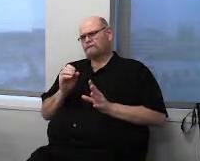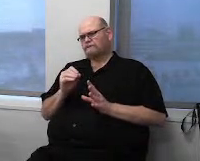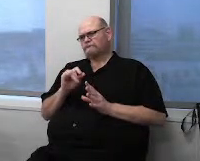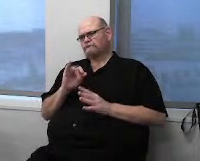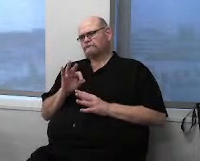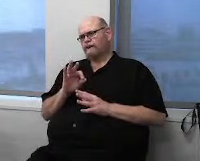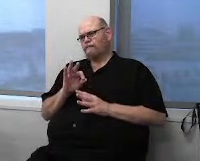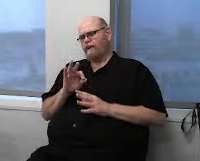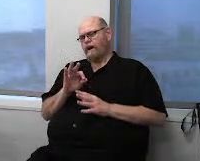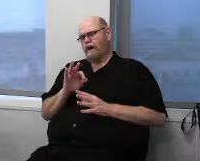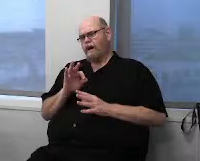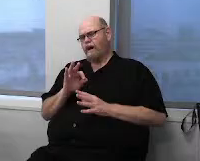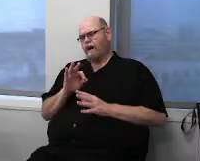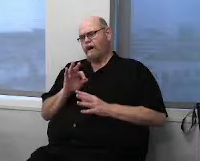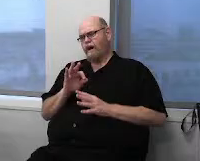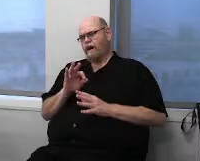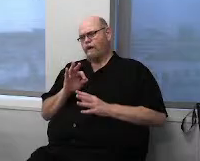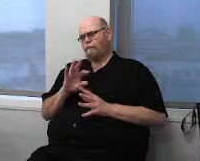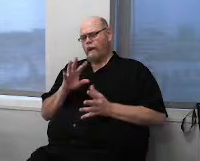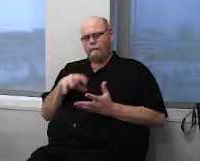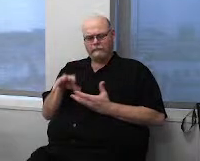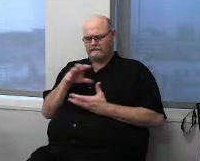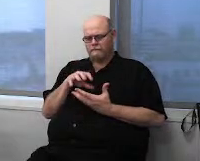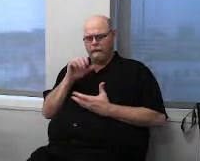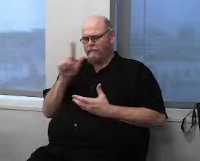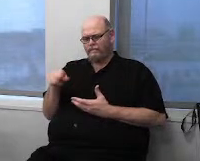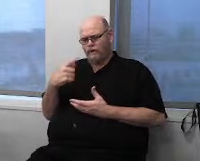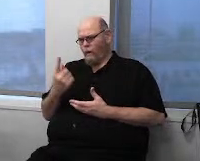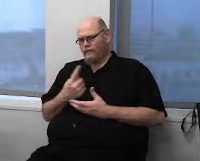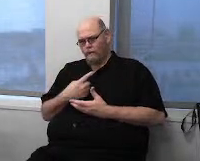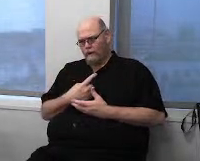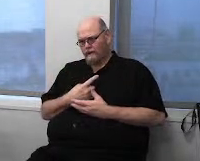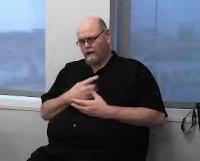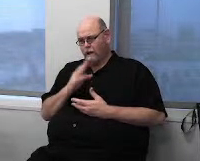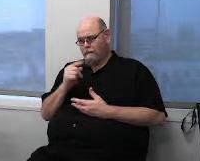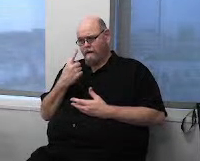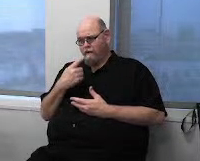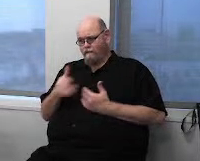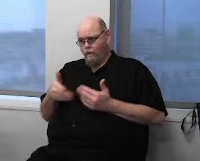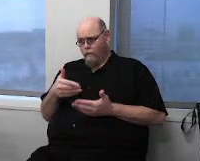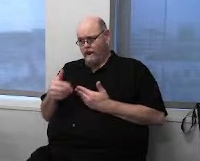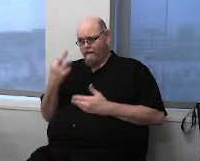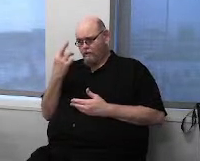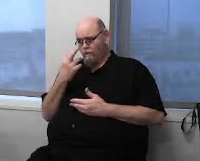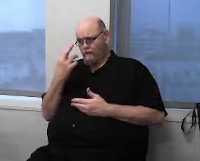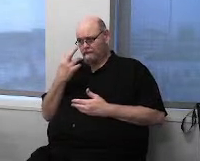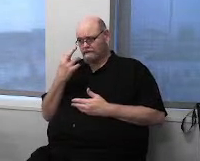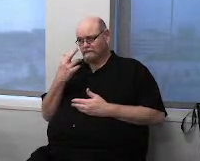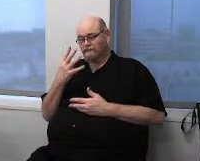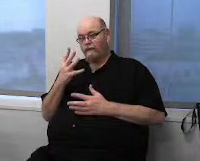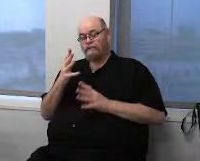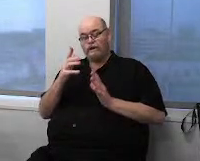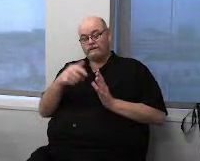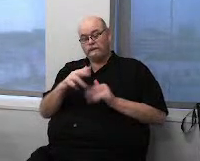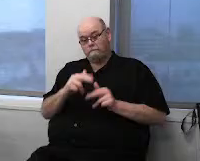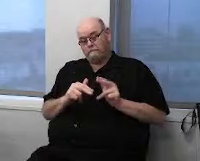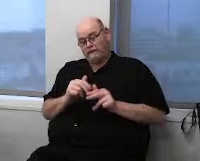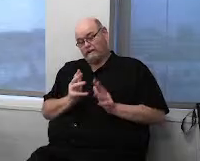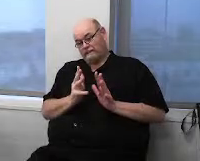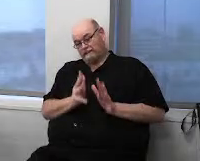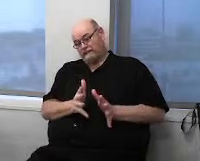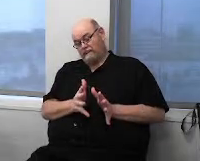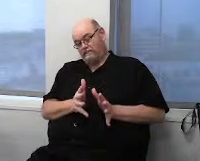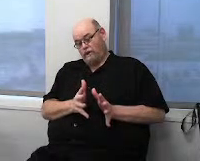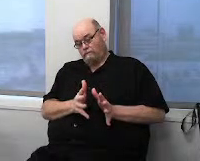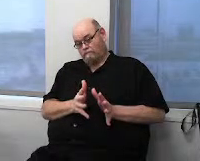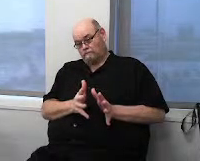absolutely clear. And so if I'm mixed up, I probably won't be the only one. For whatever reason, there's a facility sitting there